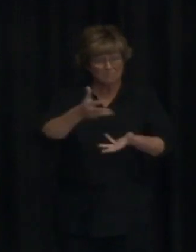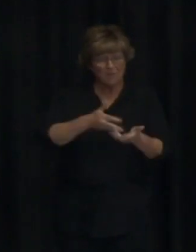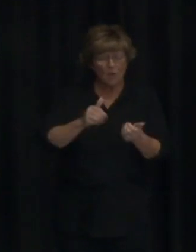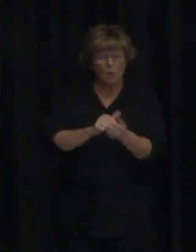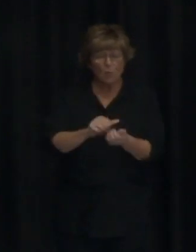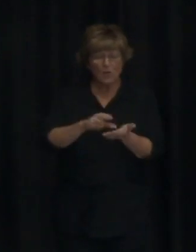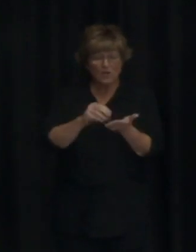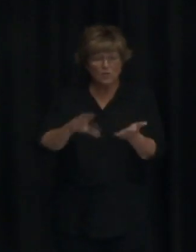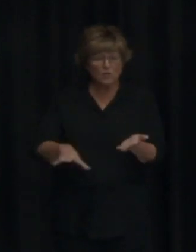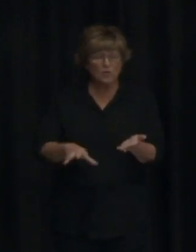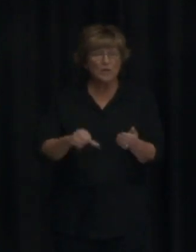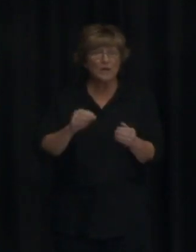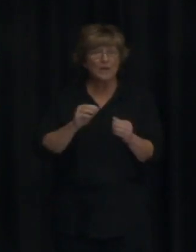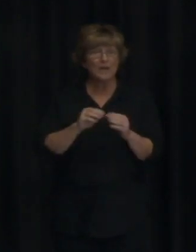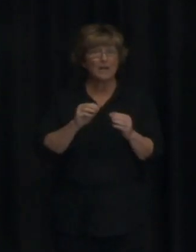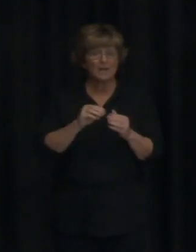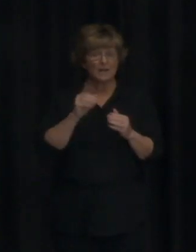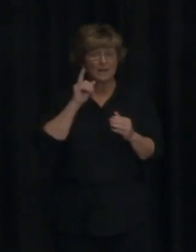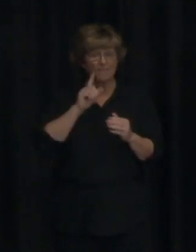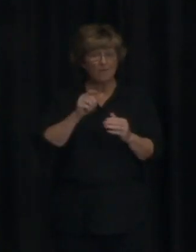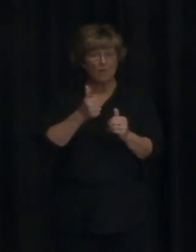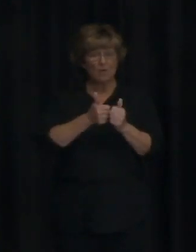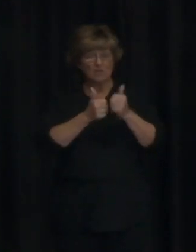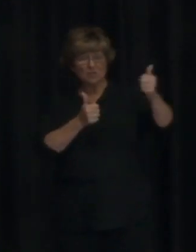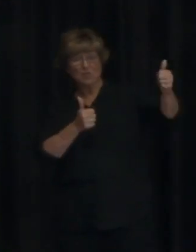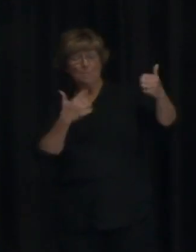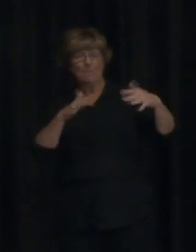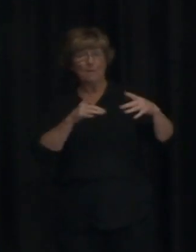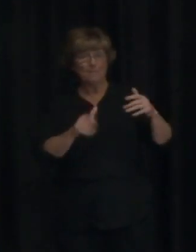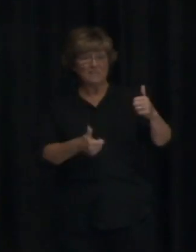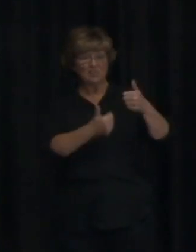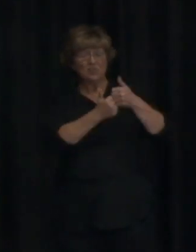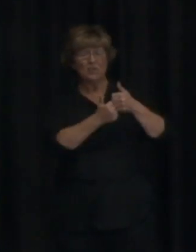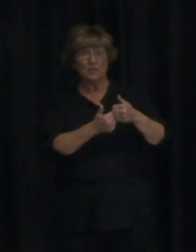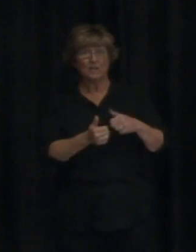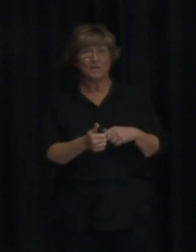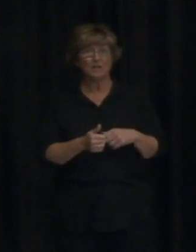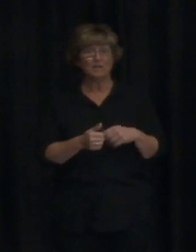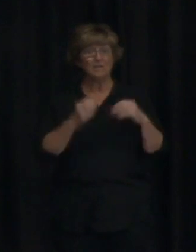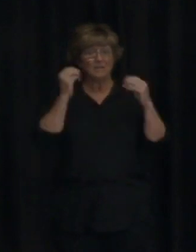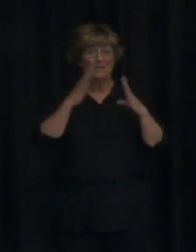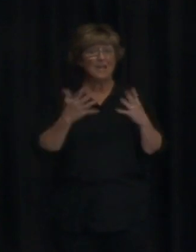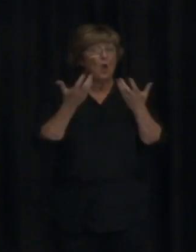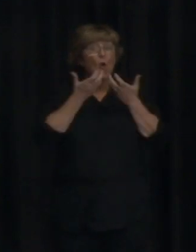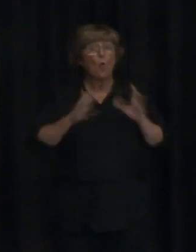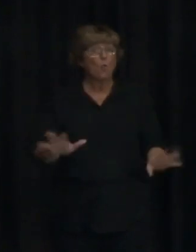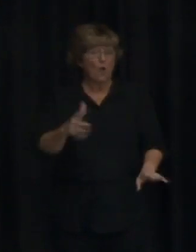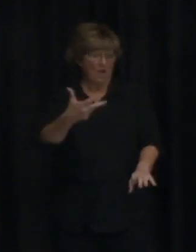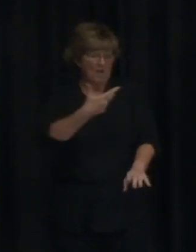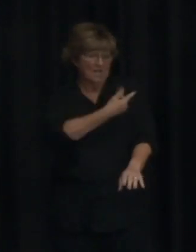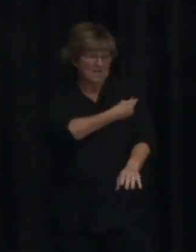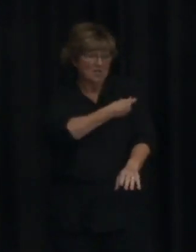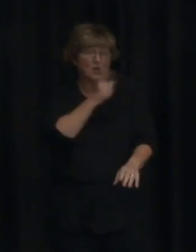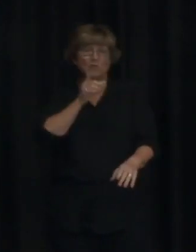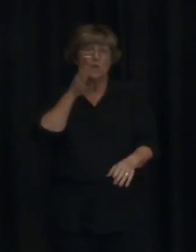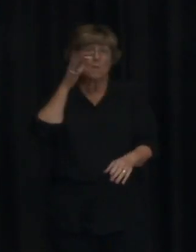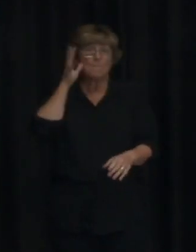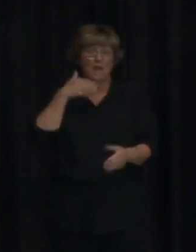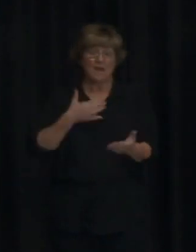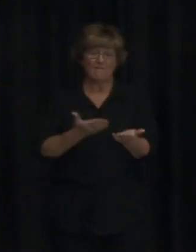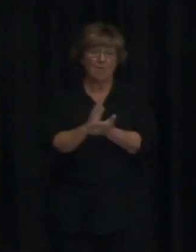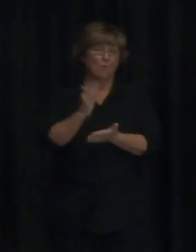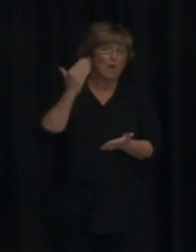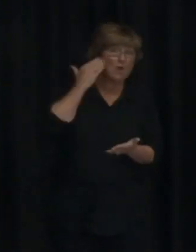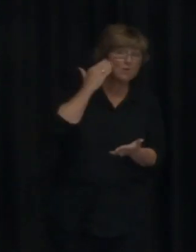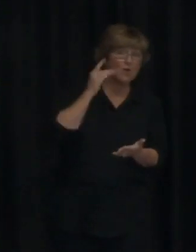students, especially in districts where social distancing may be a challenge? And if teachers opt not to be vaccinated, should parents have the right to